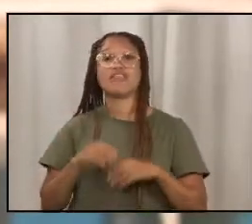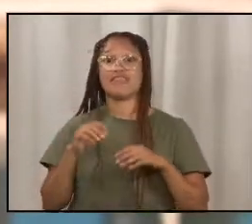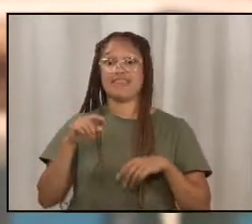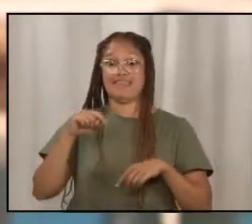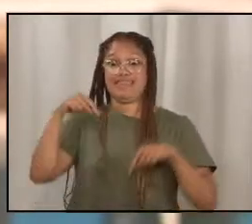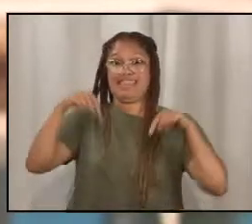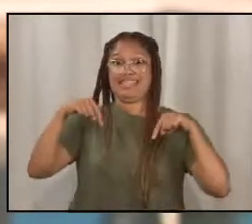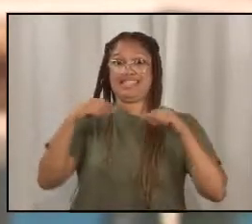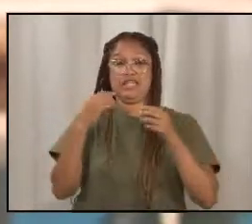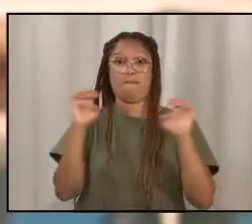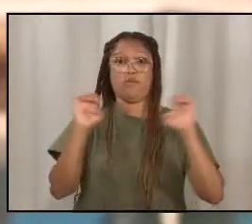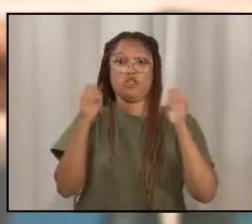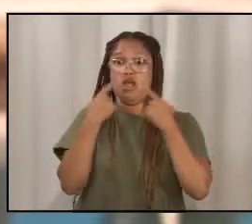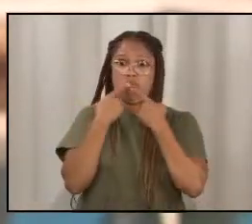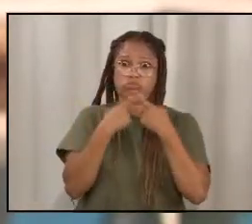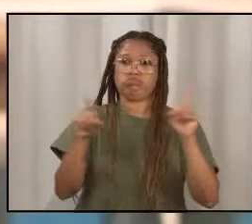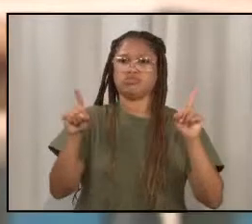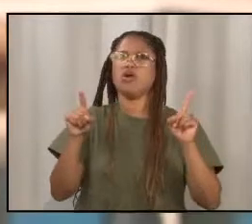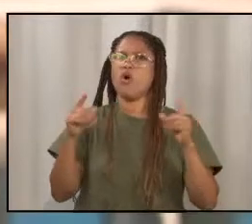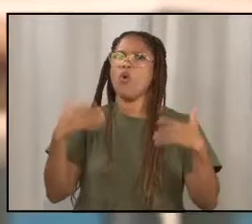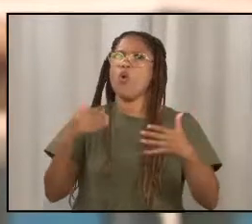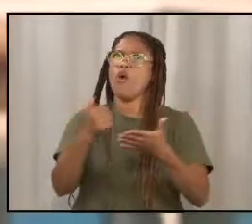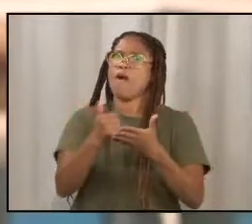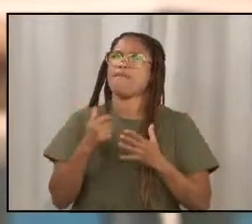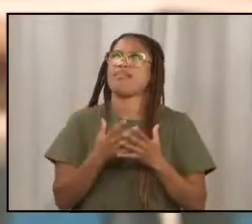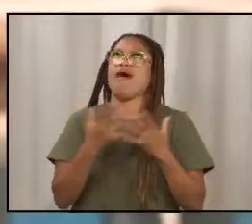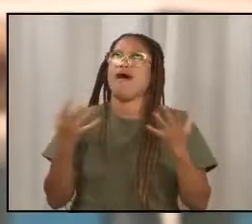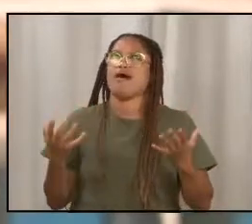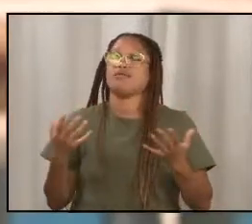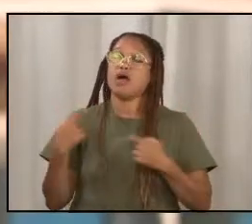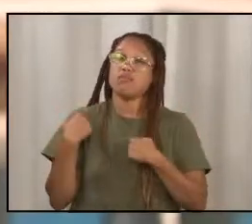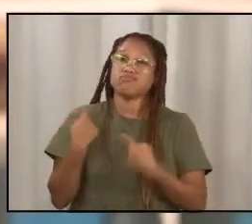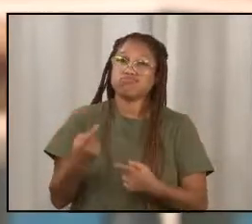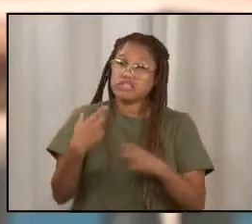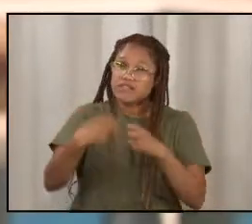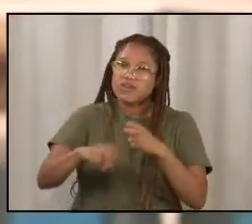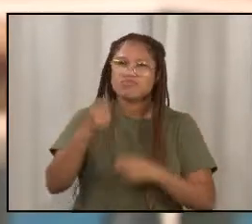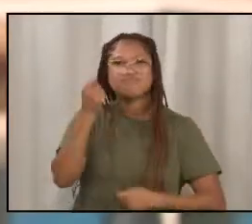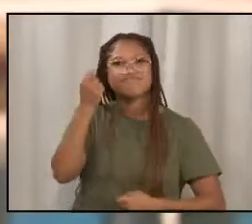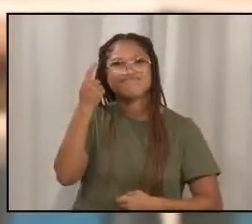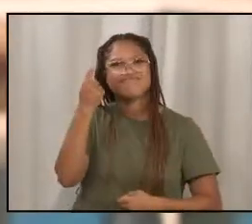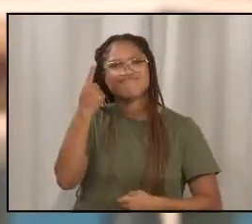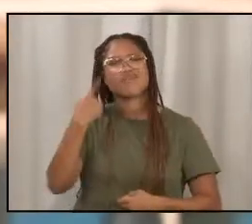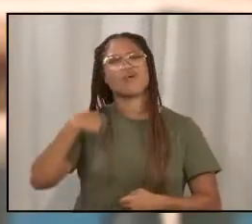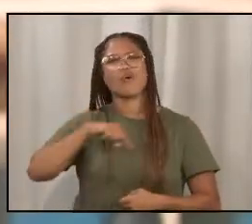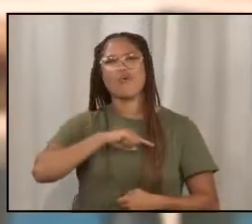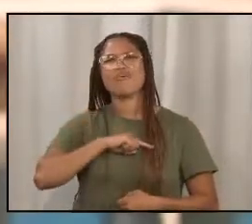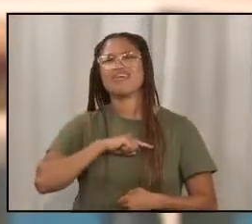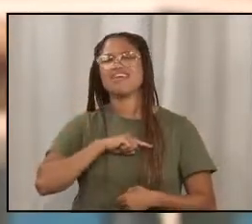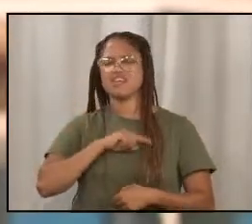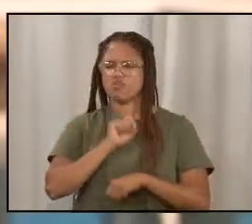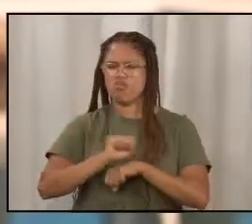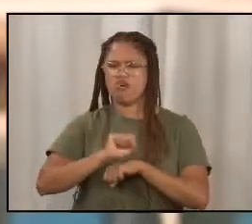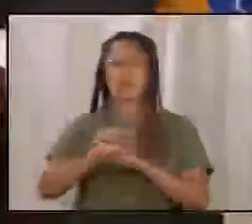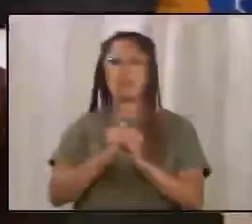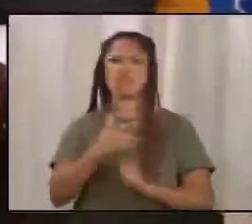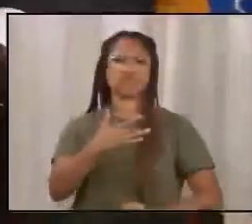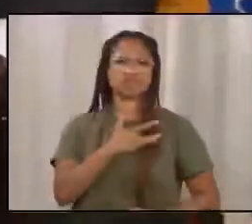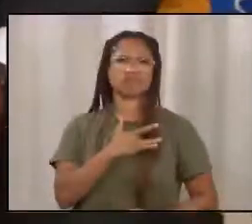light to get even more assistance. So it's been difficult work, but we do it with intention, purpose, and a heart to do it.